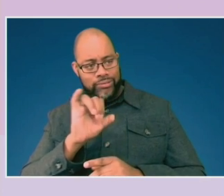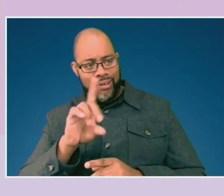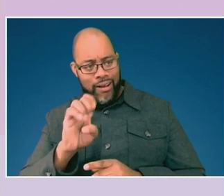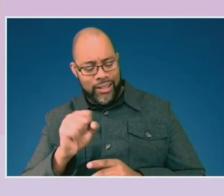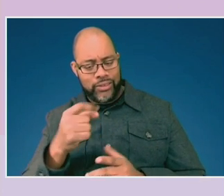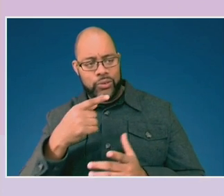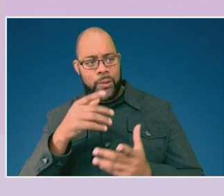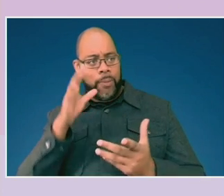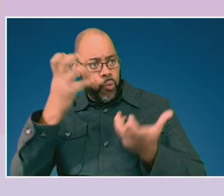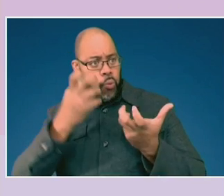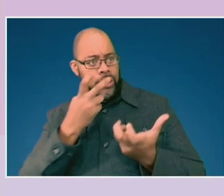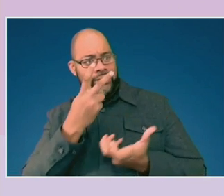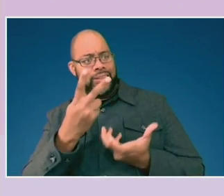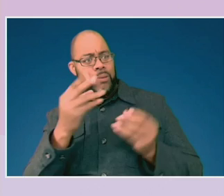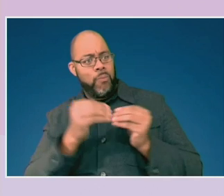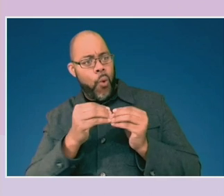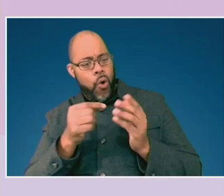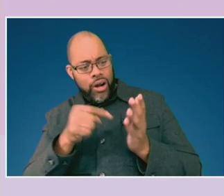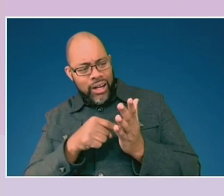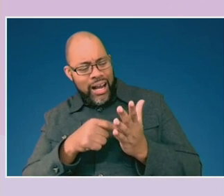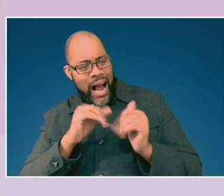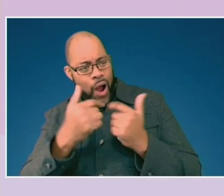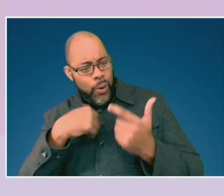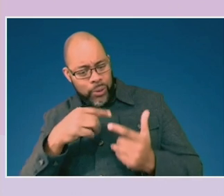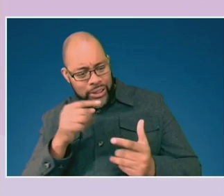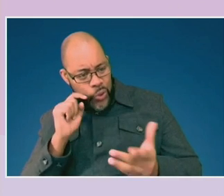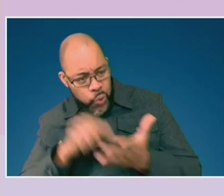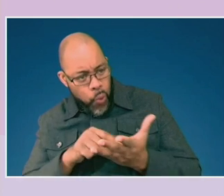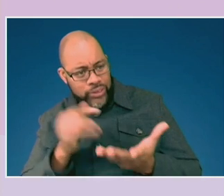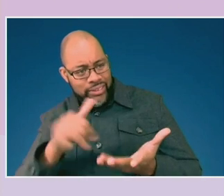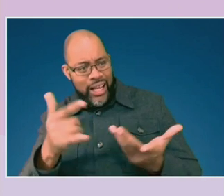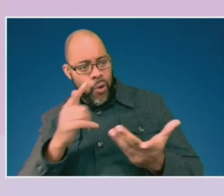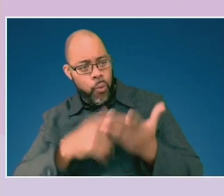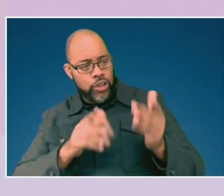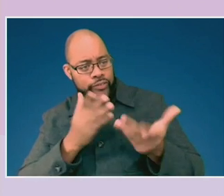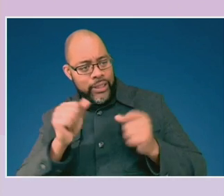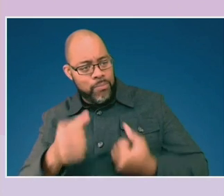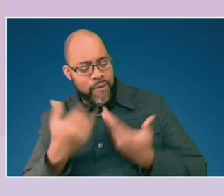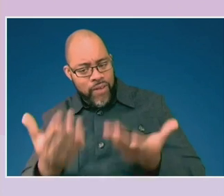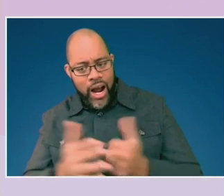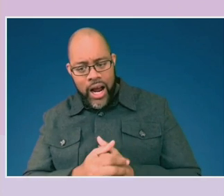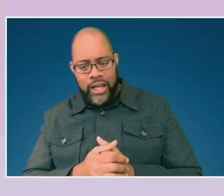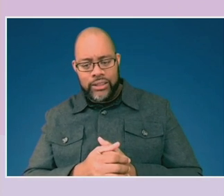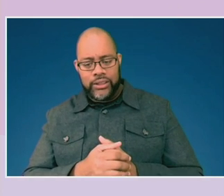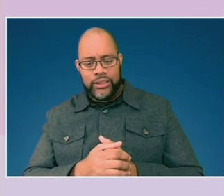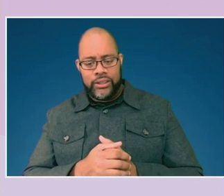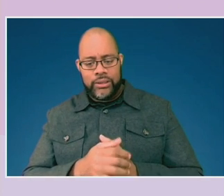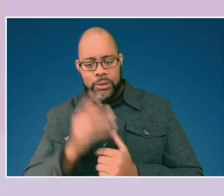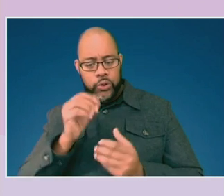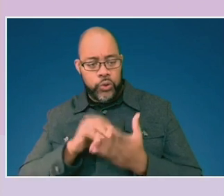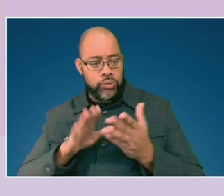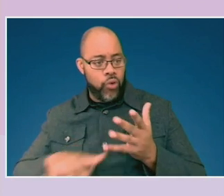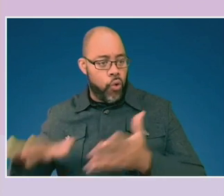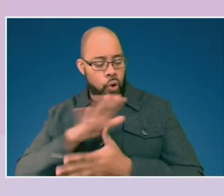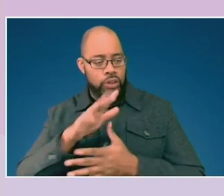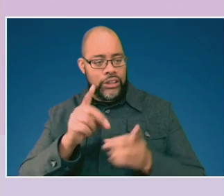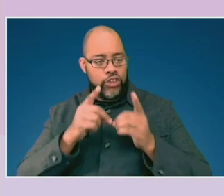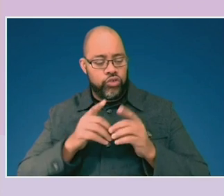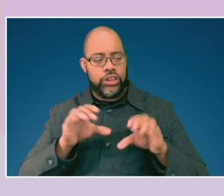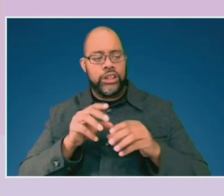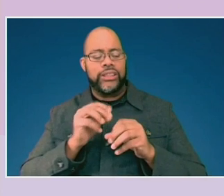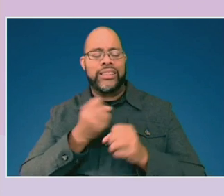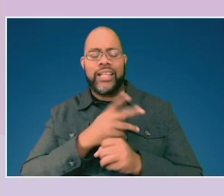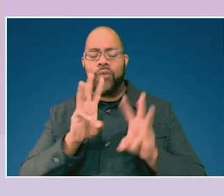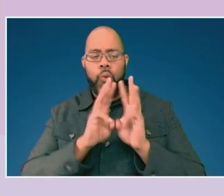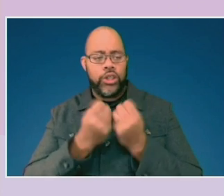of suicide, about mental health supports and services they could provide their students. So across our district, we've done several different workshops for that as